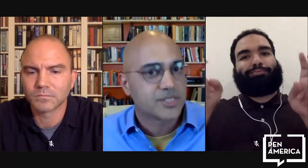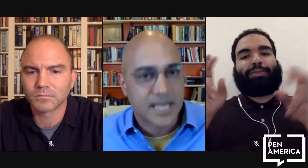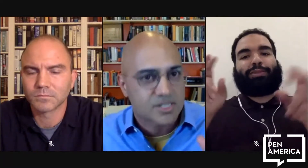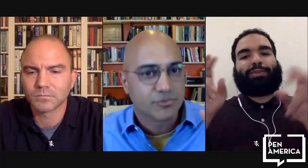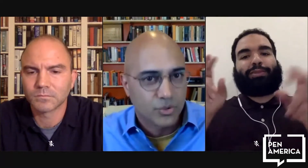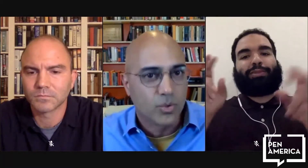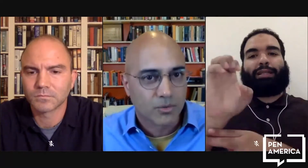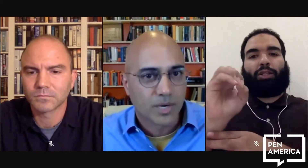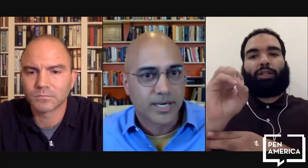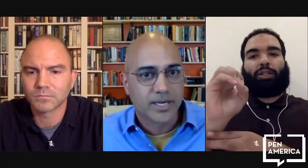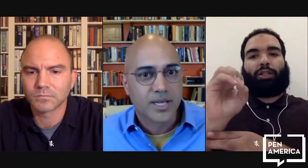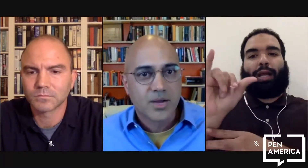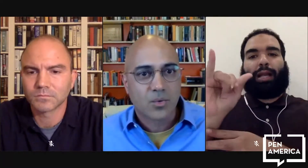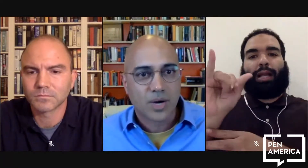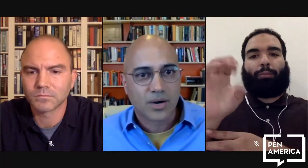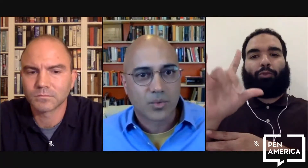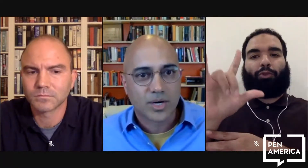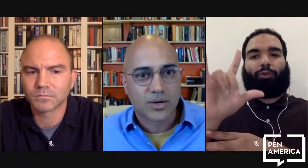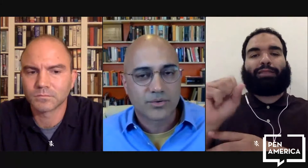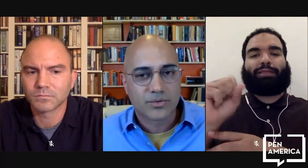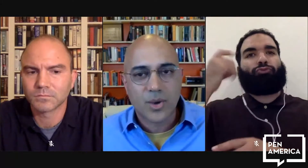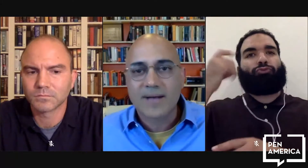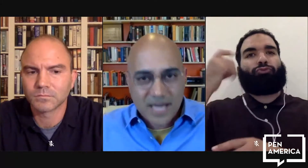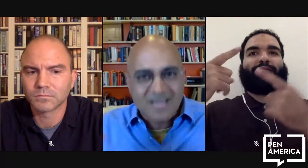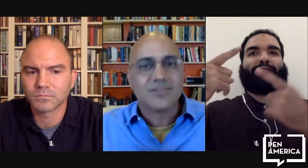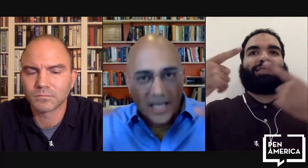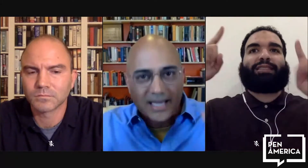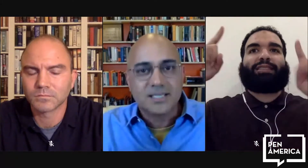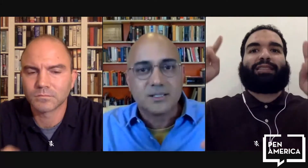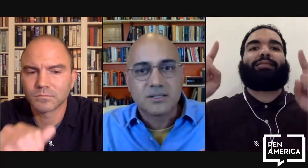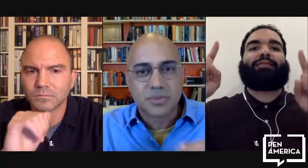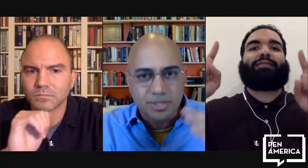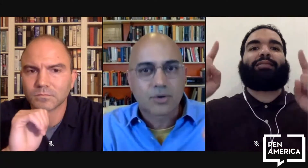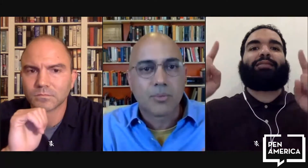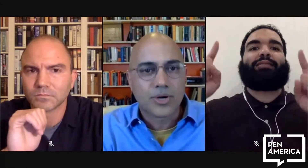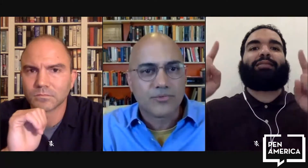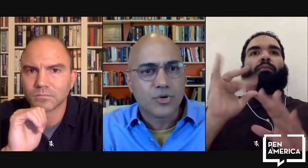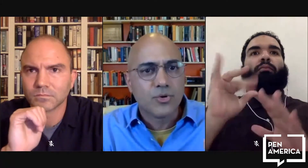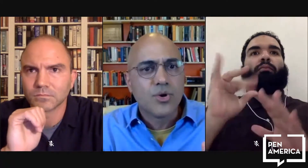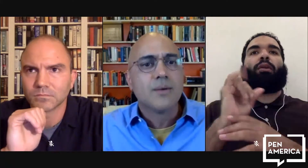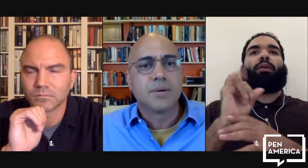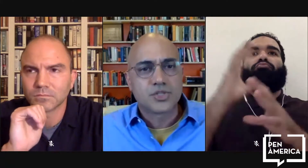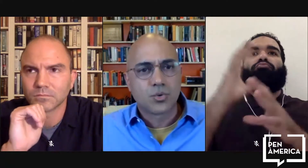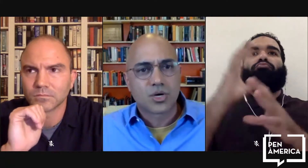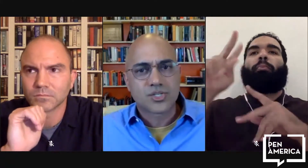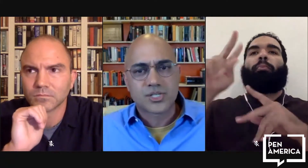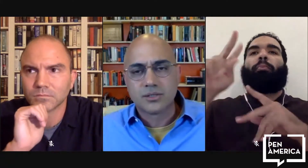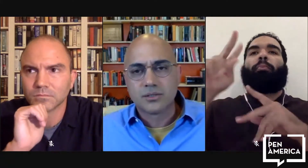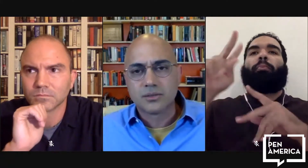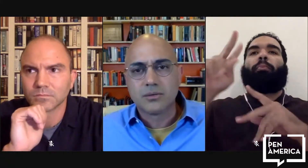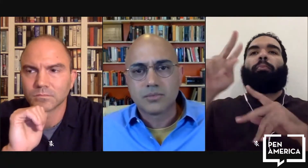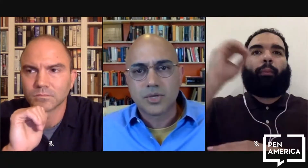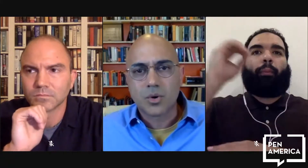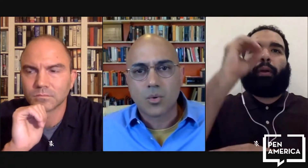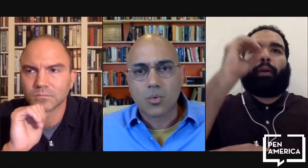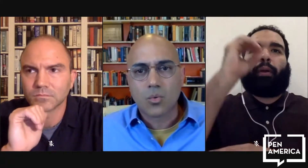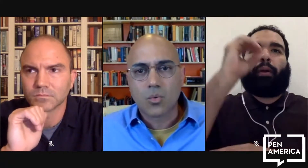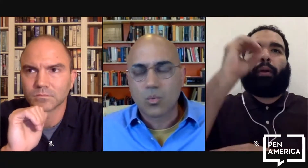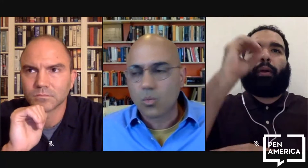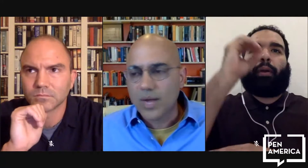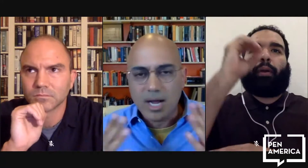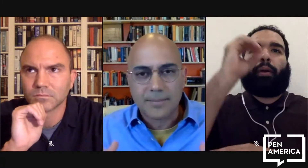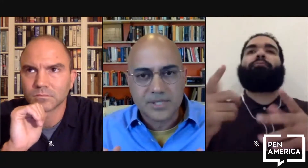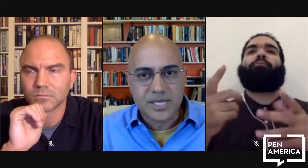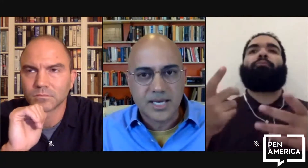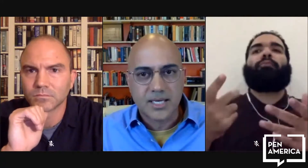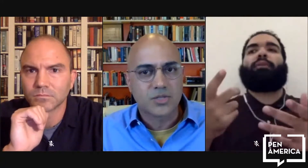of success, if you will, right? Where you have a kind of enlightened political point of view, but you are still,